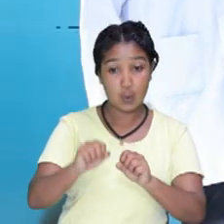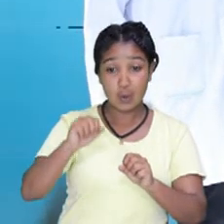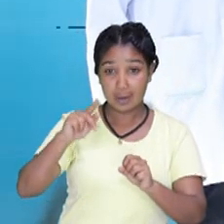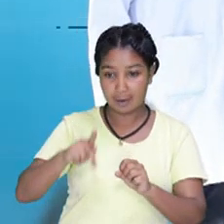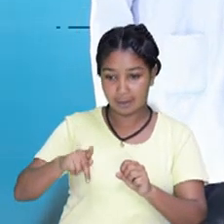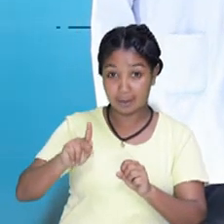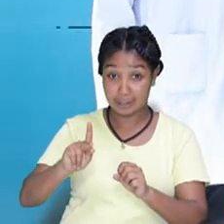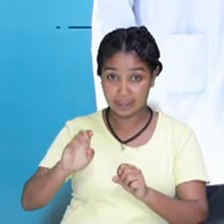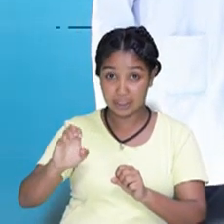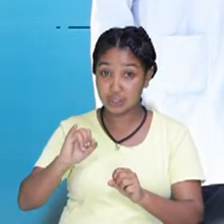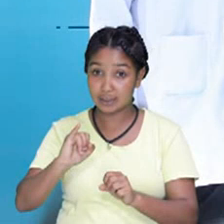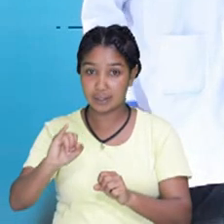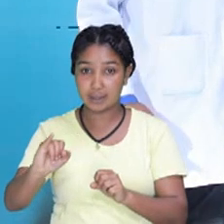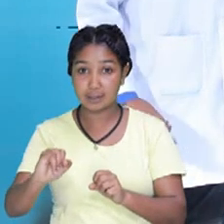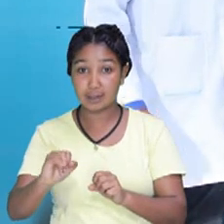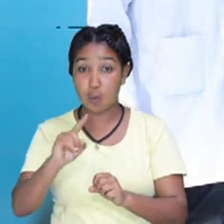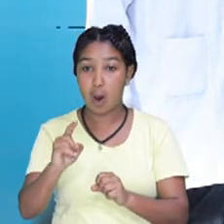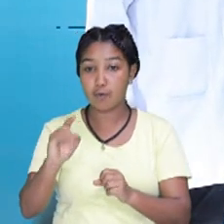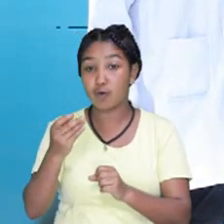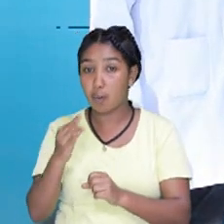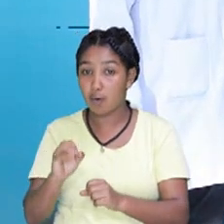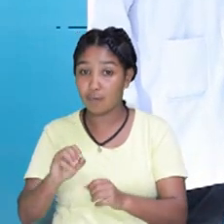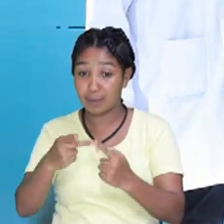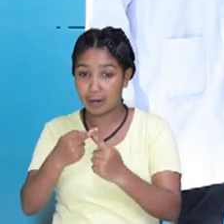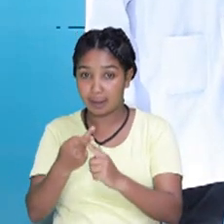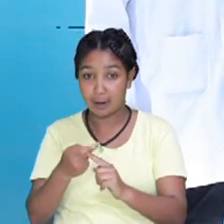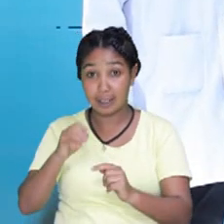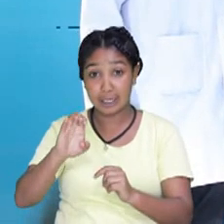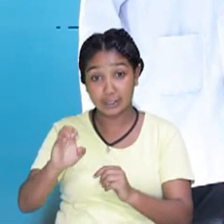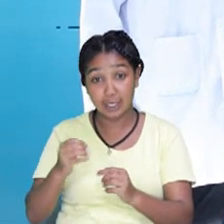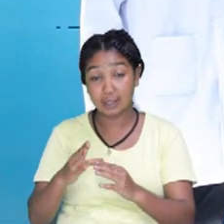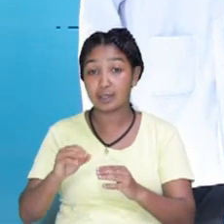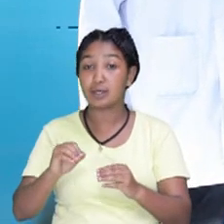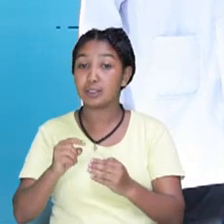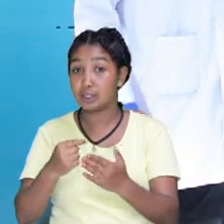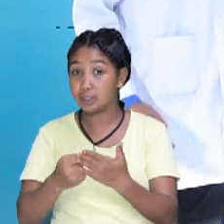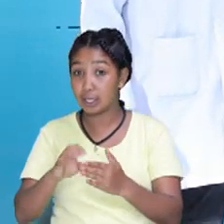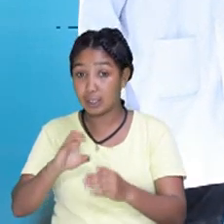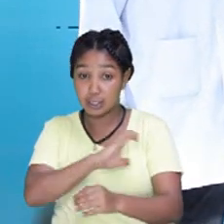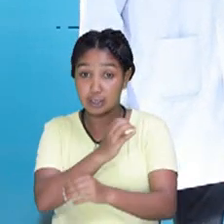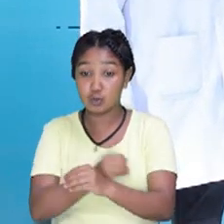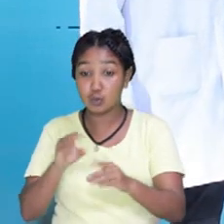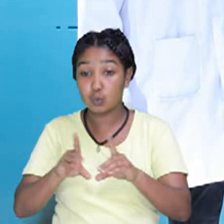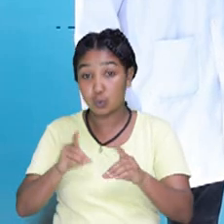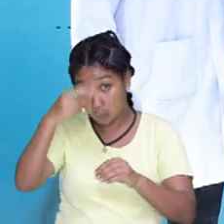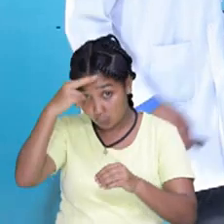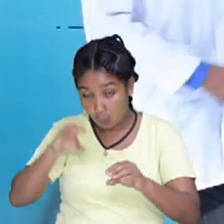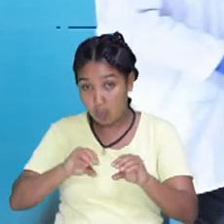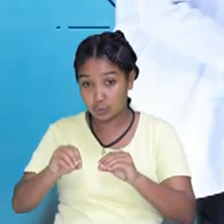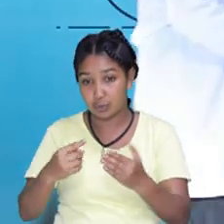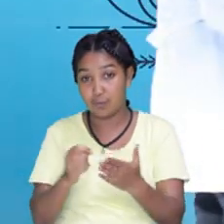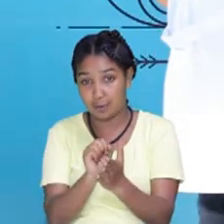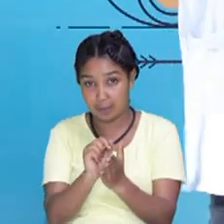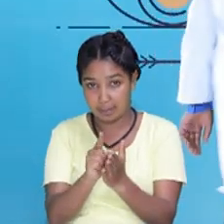Kinetic energy is the one form of mechanical energy, and it's energy due to motion. Suppose